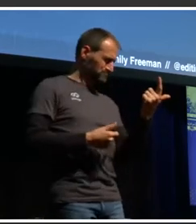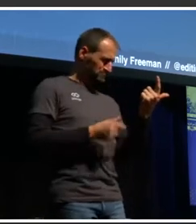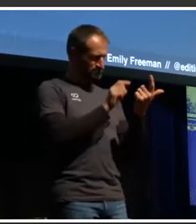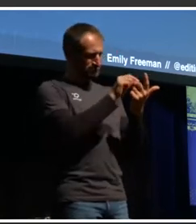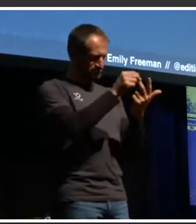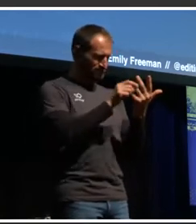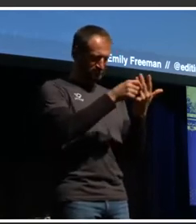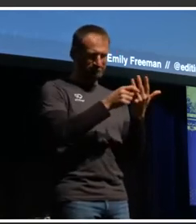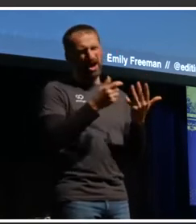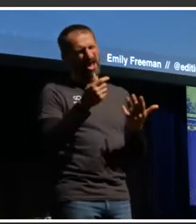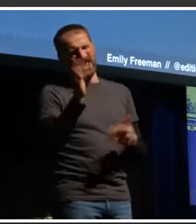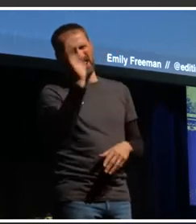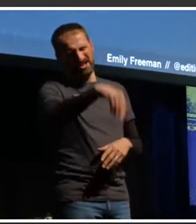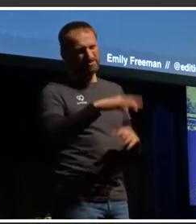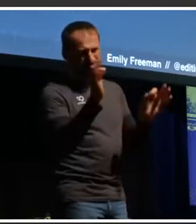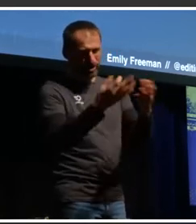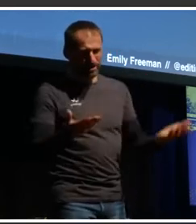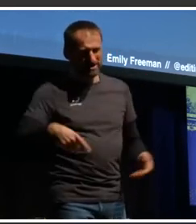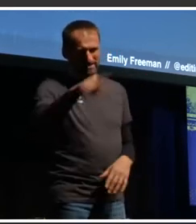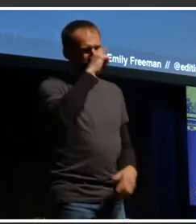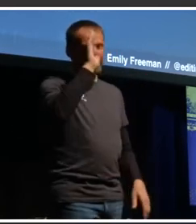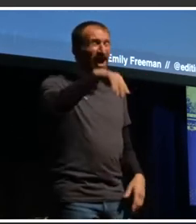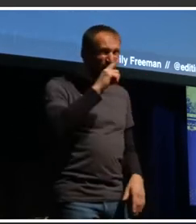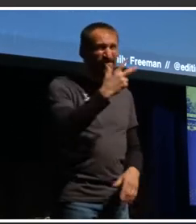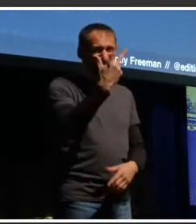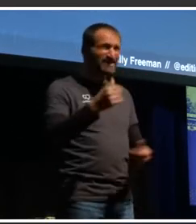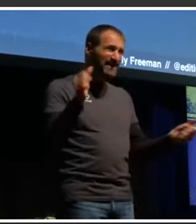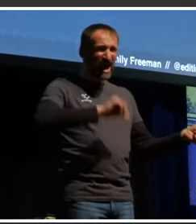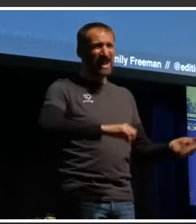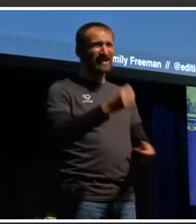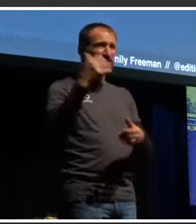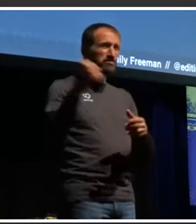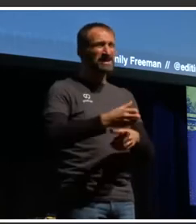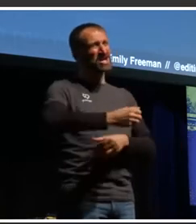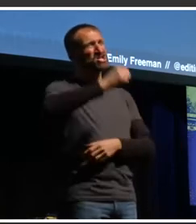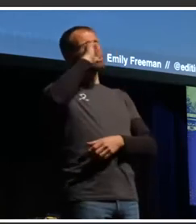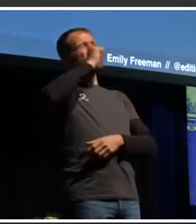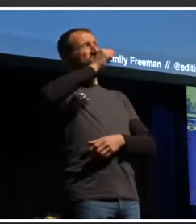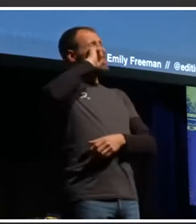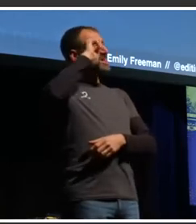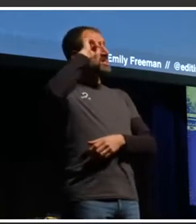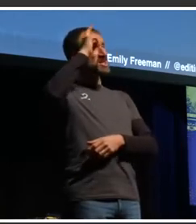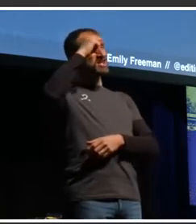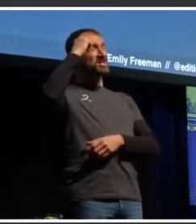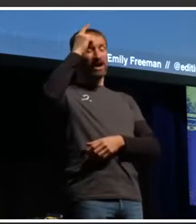out. We just know. Even 3 liters of beer in, you would know that 2 plus 2 is 4. It's